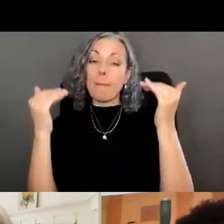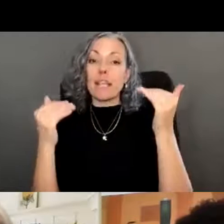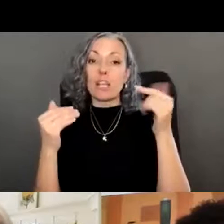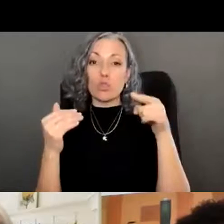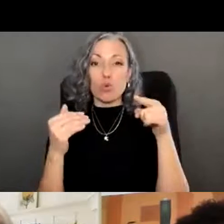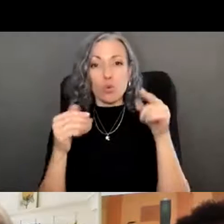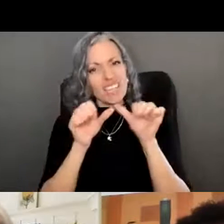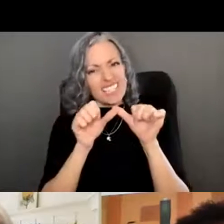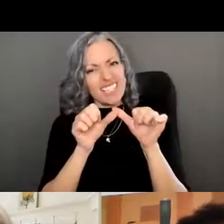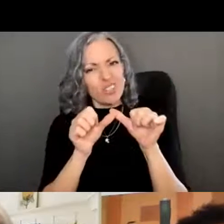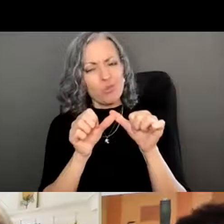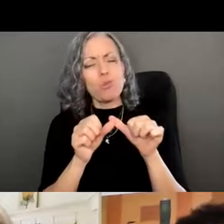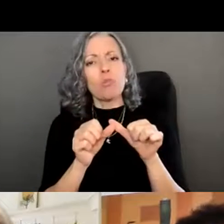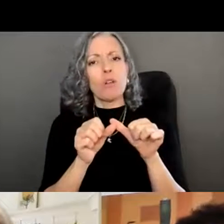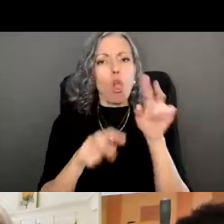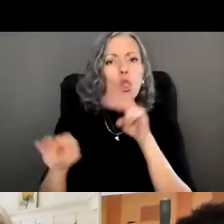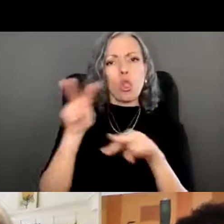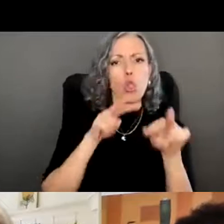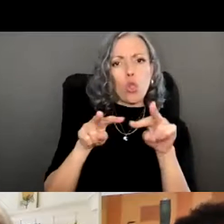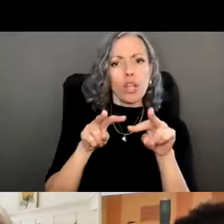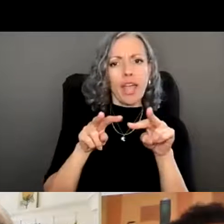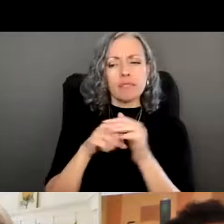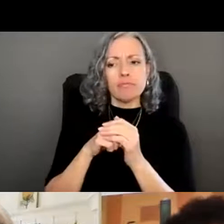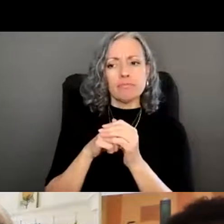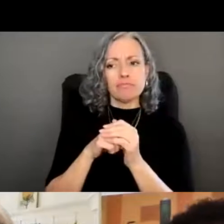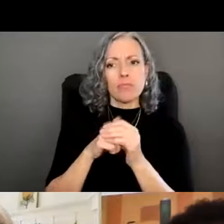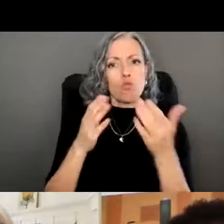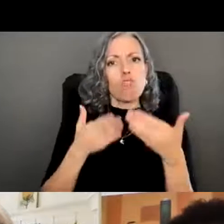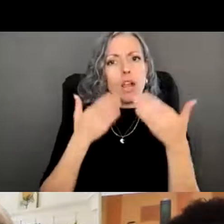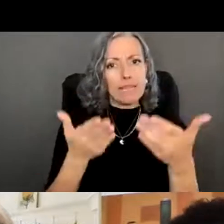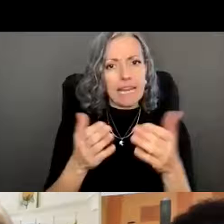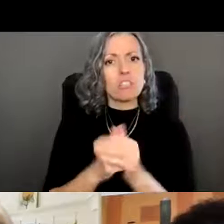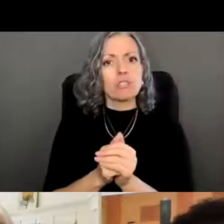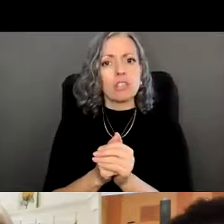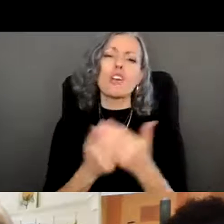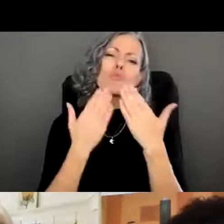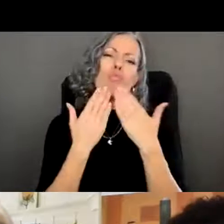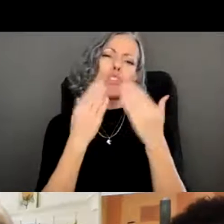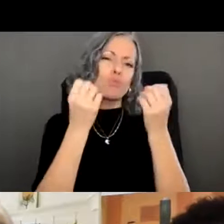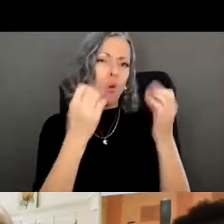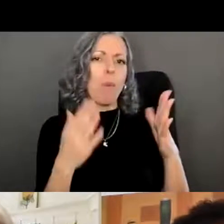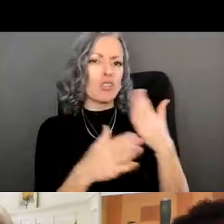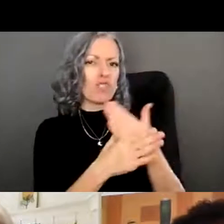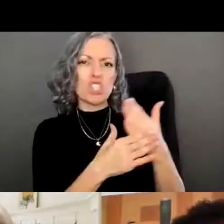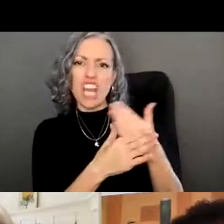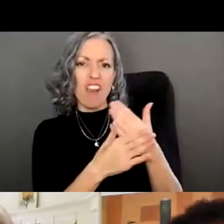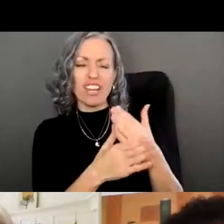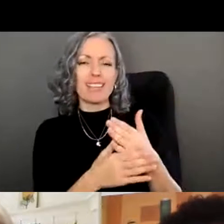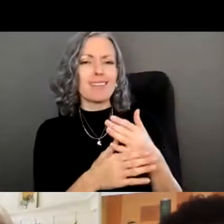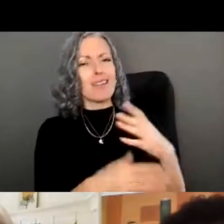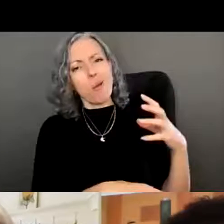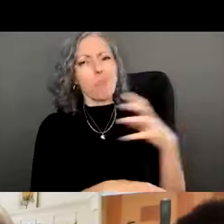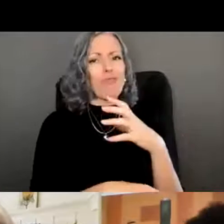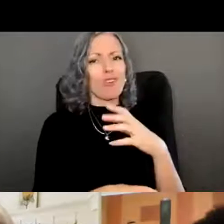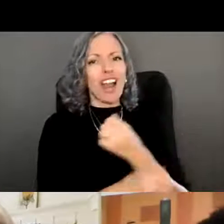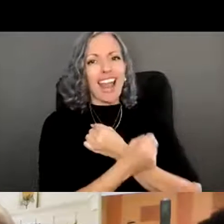guys continue to look at those recommendations. So thank you so much for sharing. It was so powerful, and I